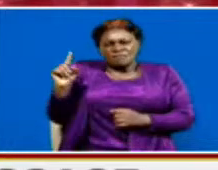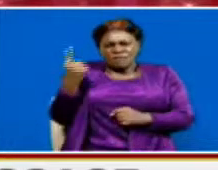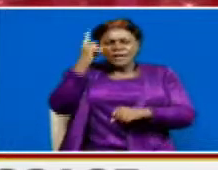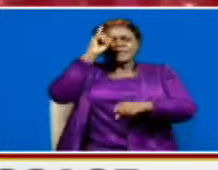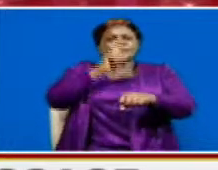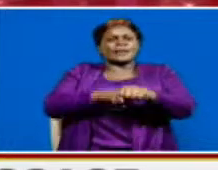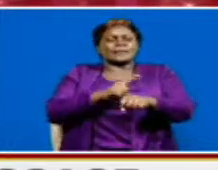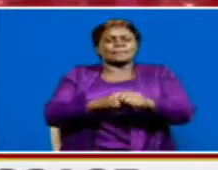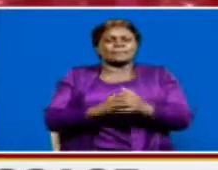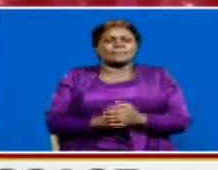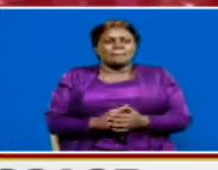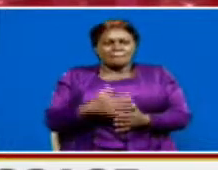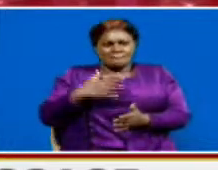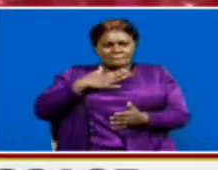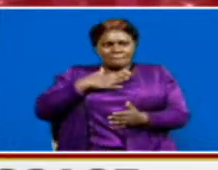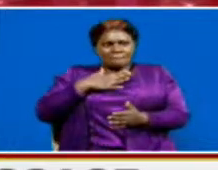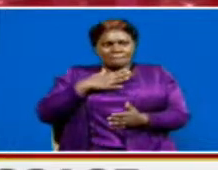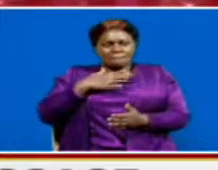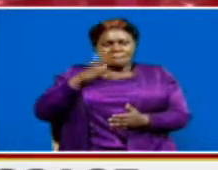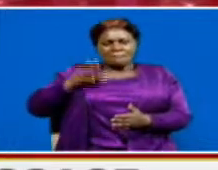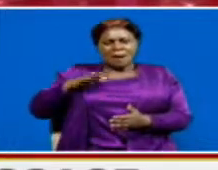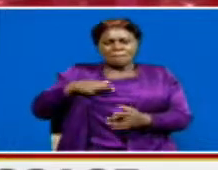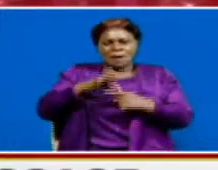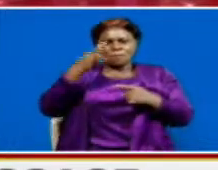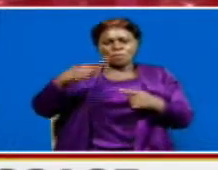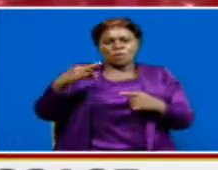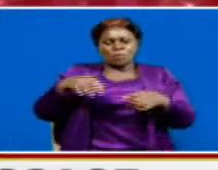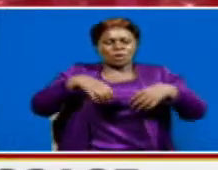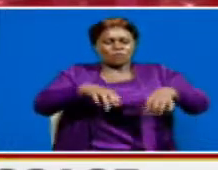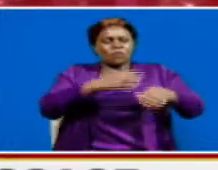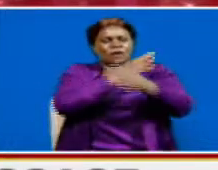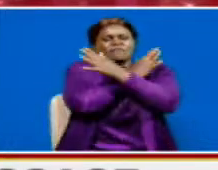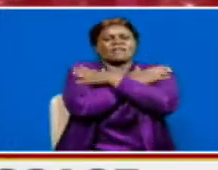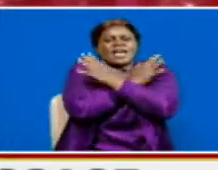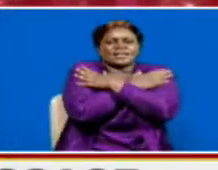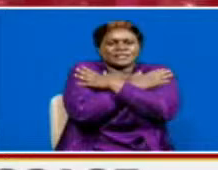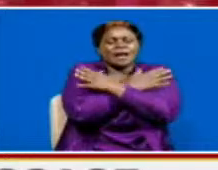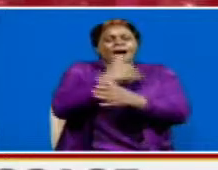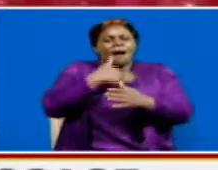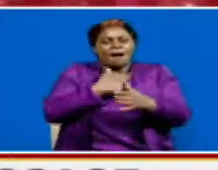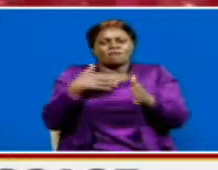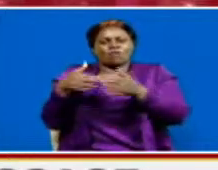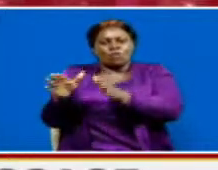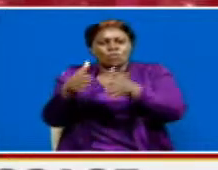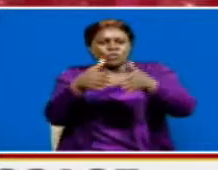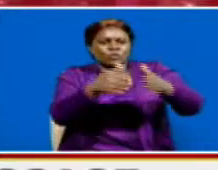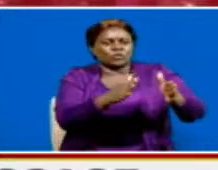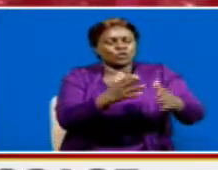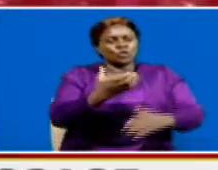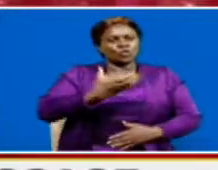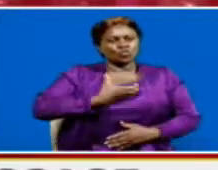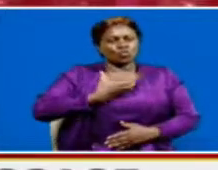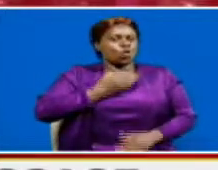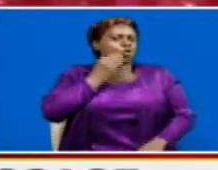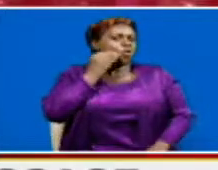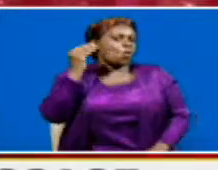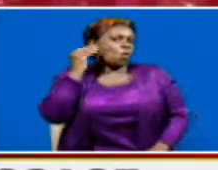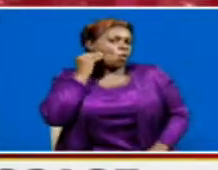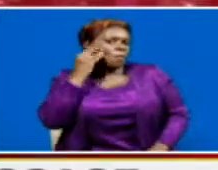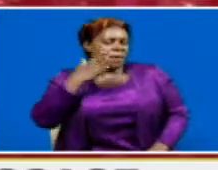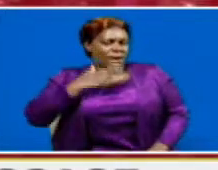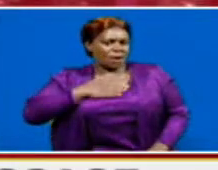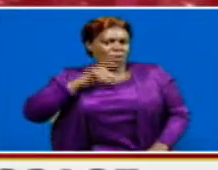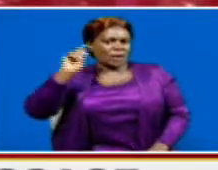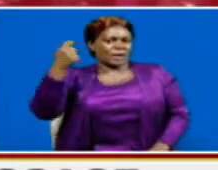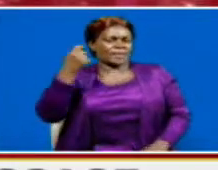time, my mama mboga and boda boda friends will now have a chance to own a home in our